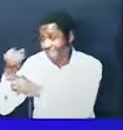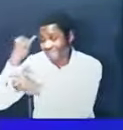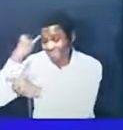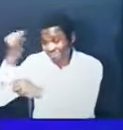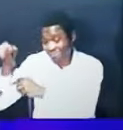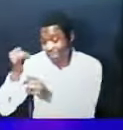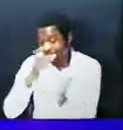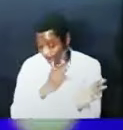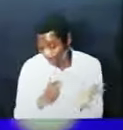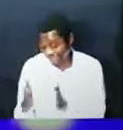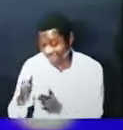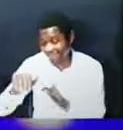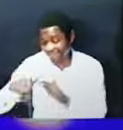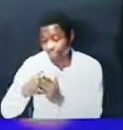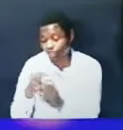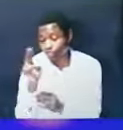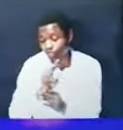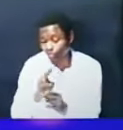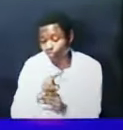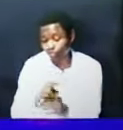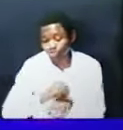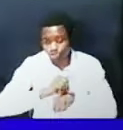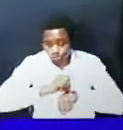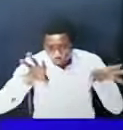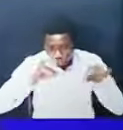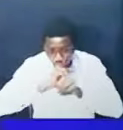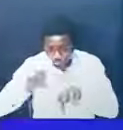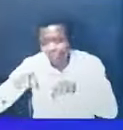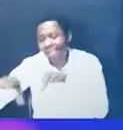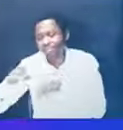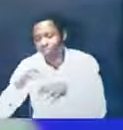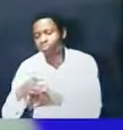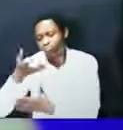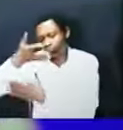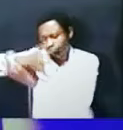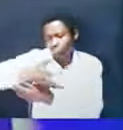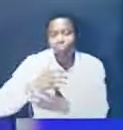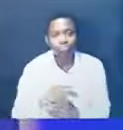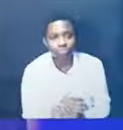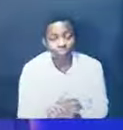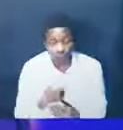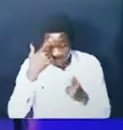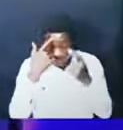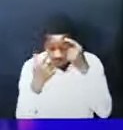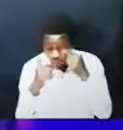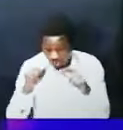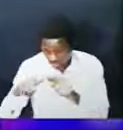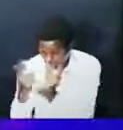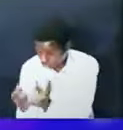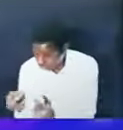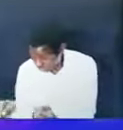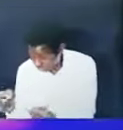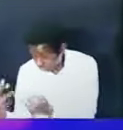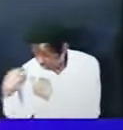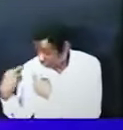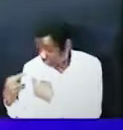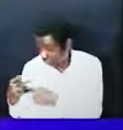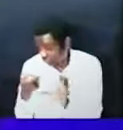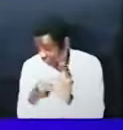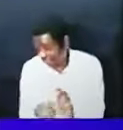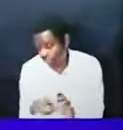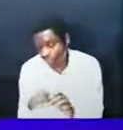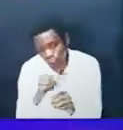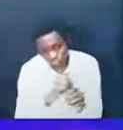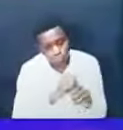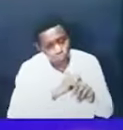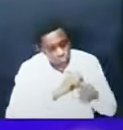da for hwete a wohwete ye no na onyame ankasa dia na oyɛ. Because they were going to initially begin spreading the message of the